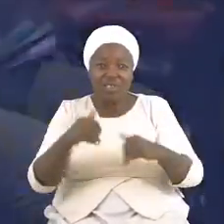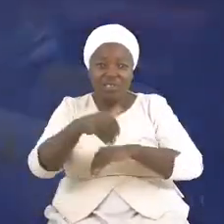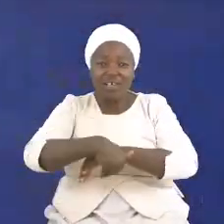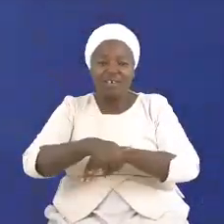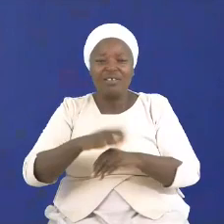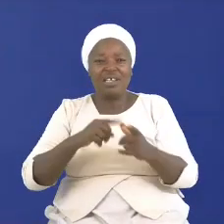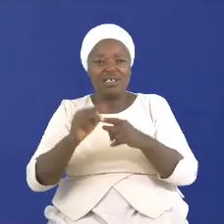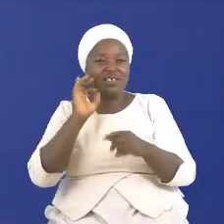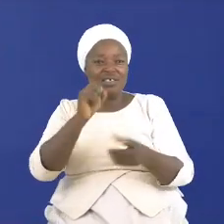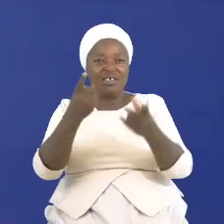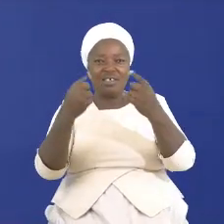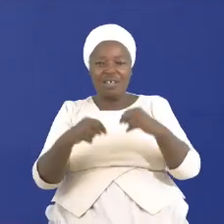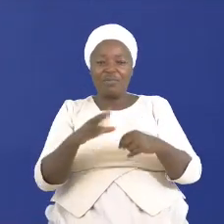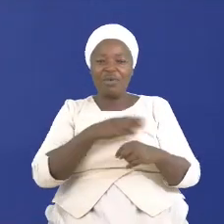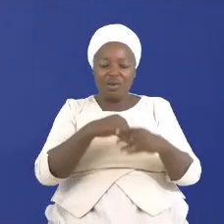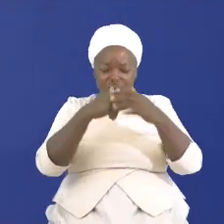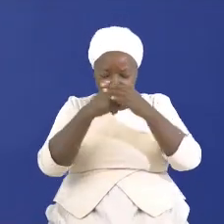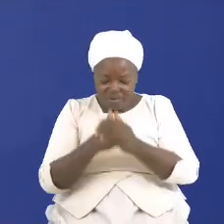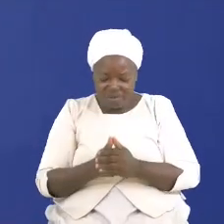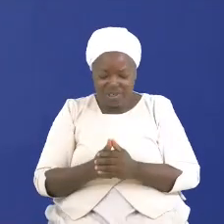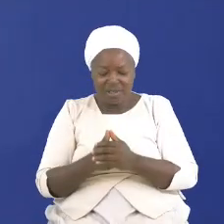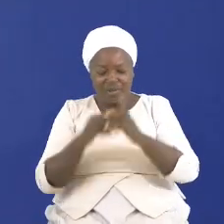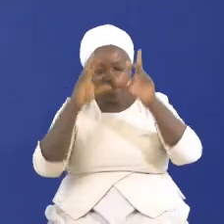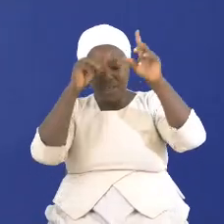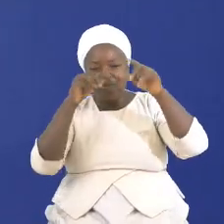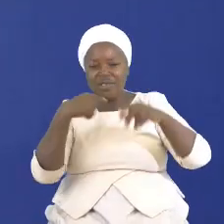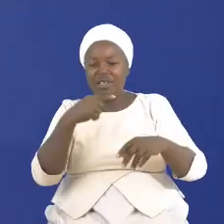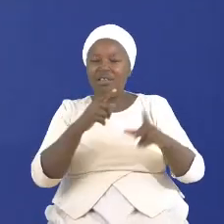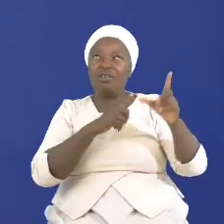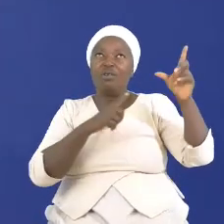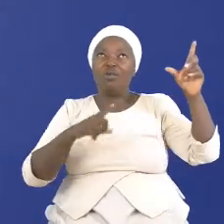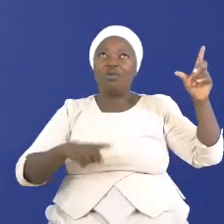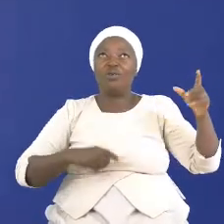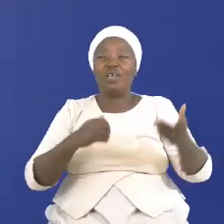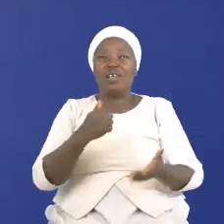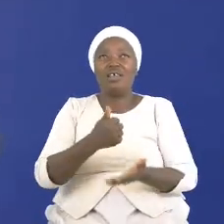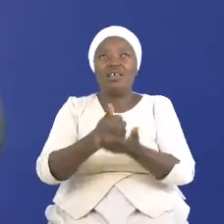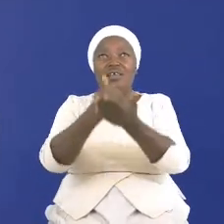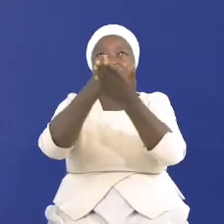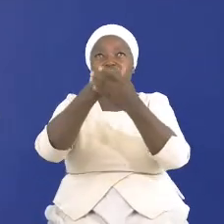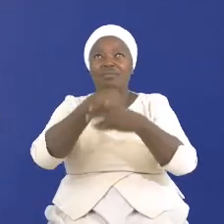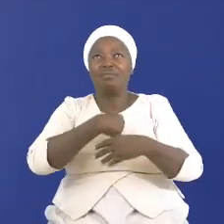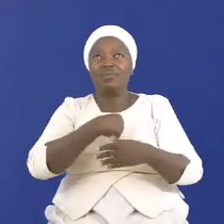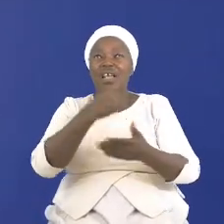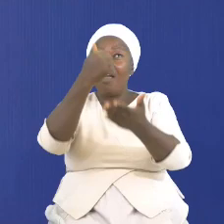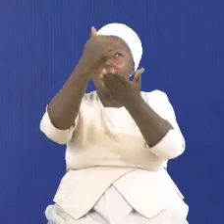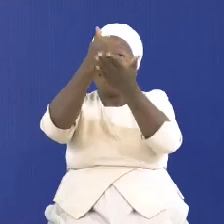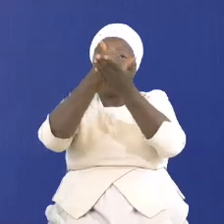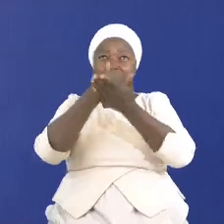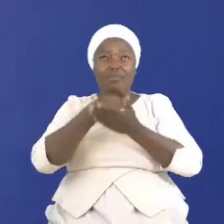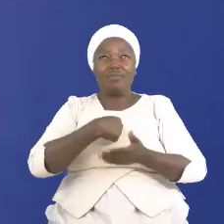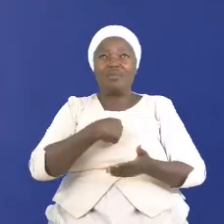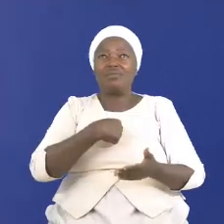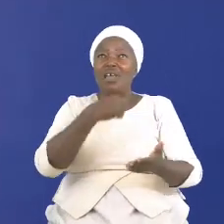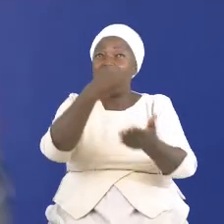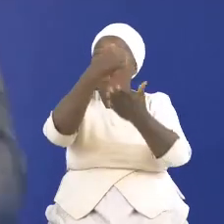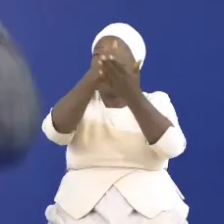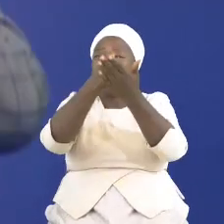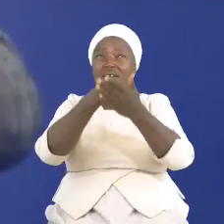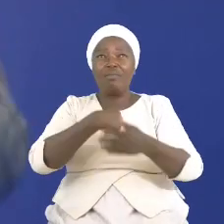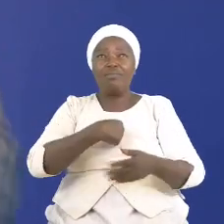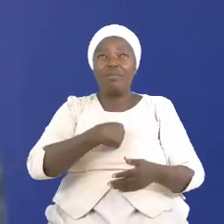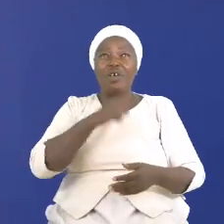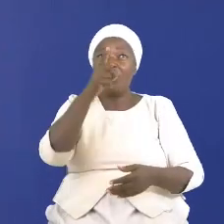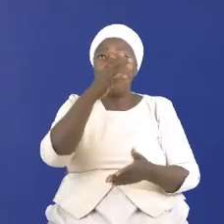saying, Lord, help me. You've helped them. Help me. You've helped those